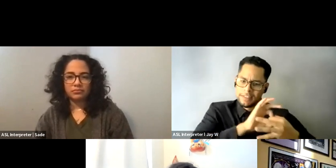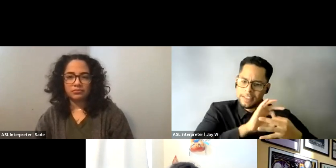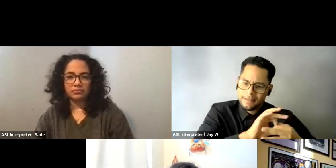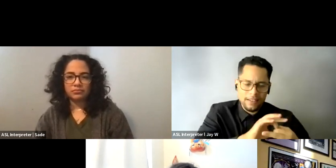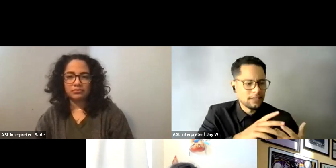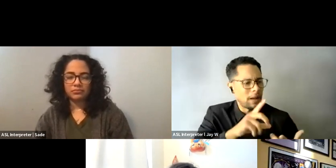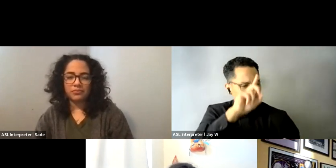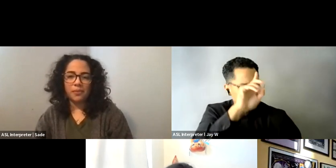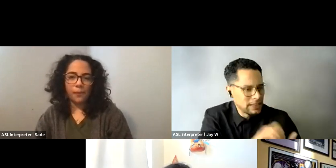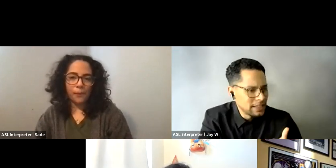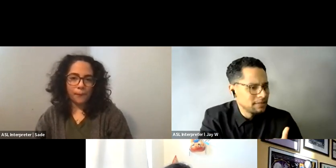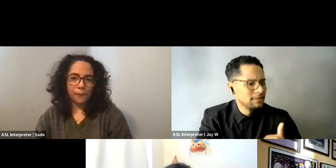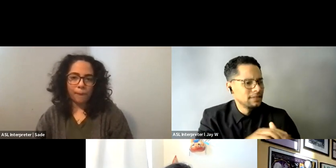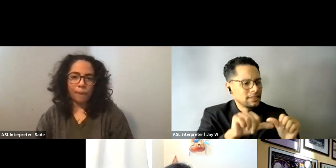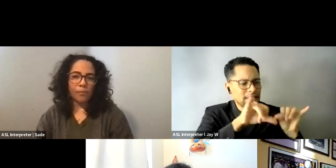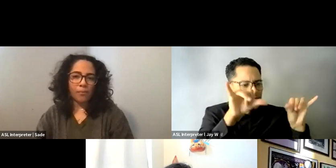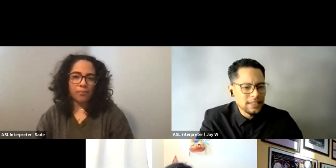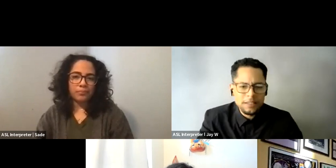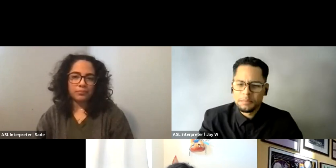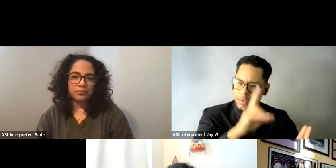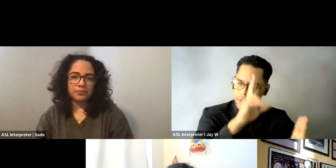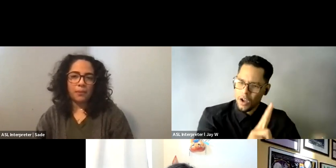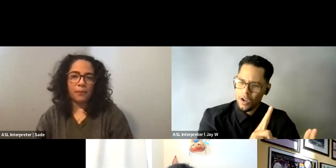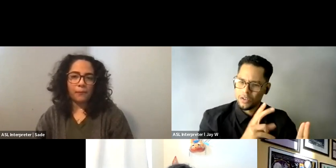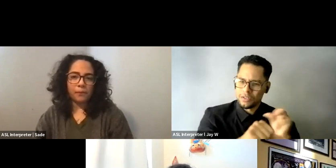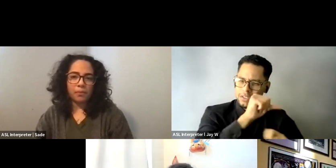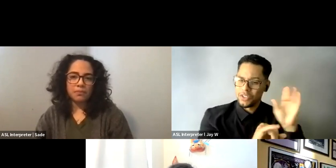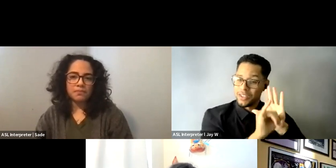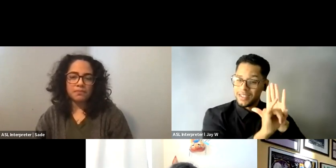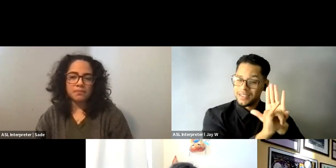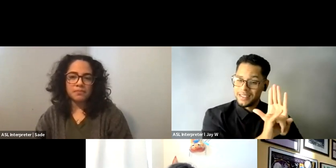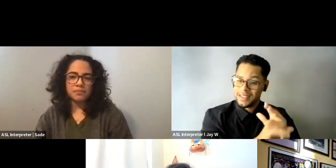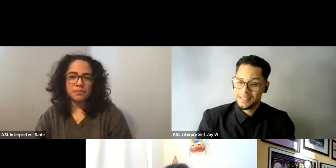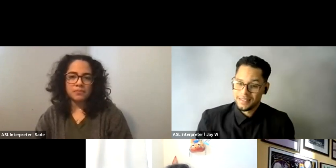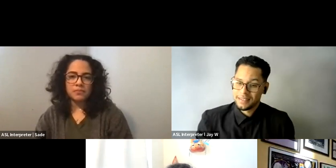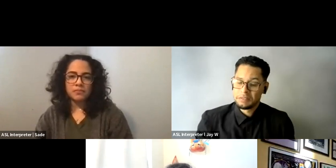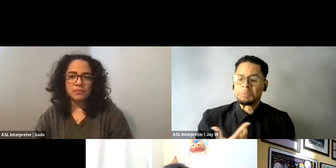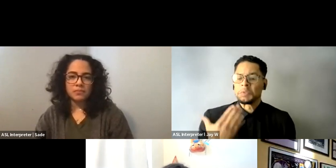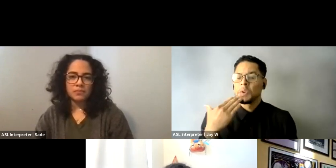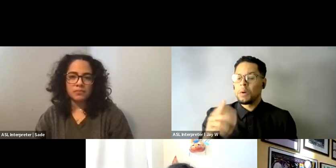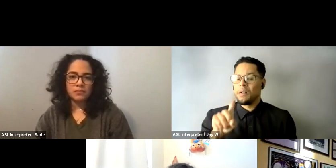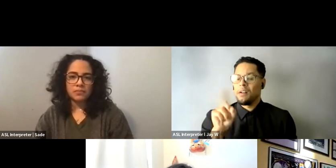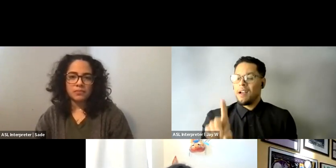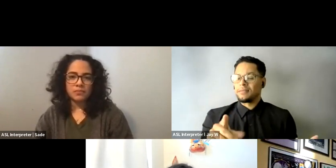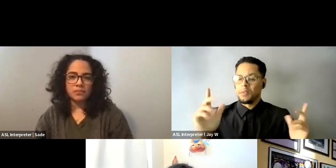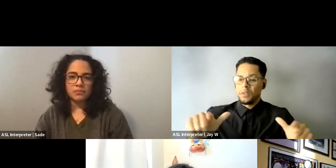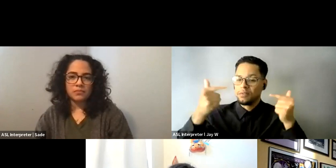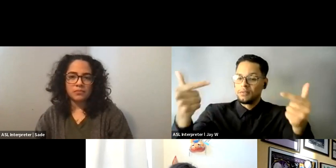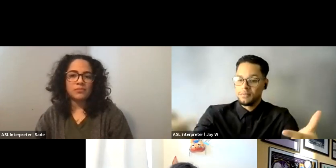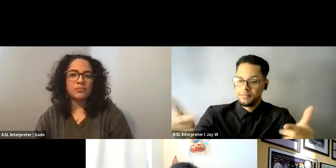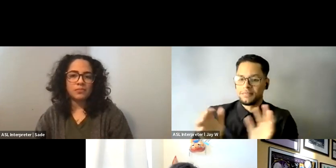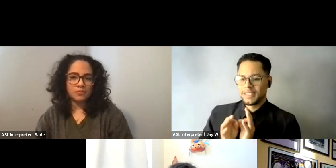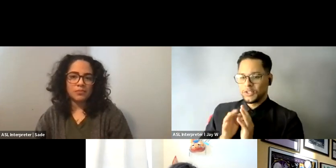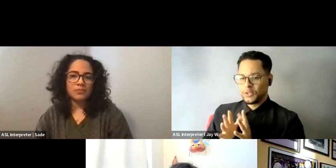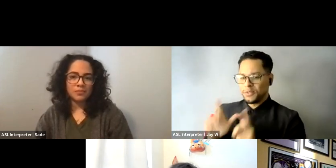each other's identities. So with that, I want to open that to y'all within our last minute. What are some of